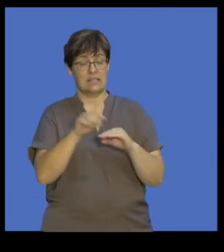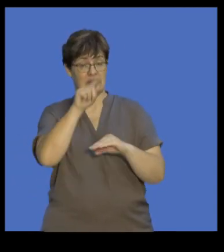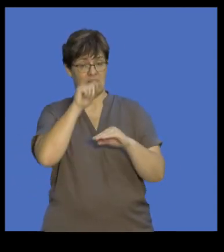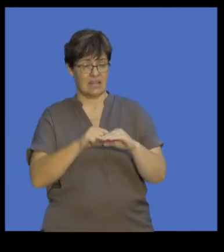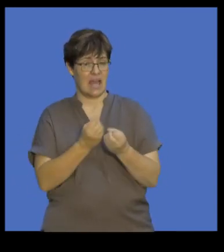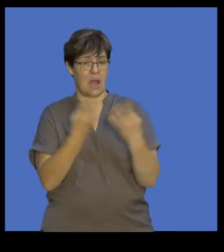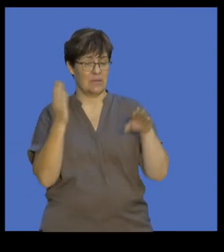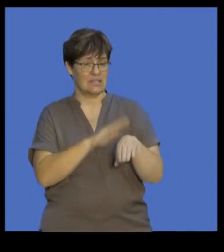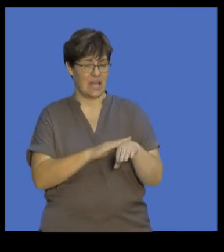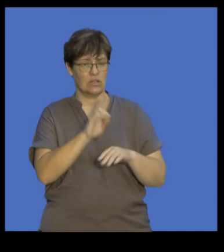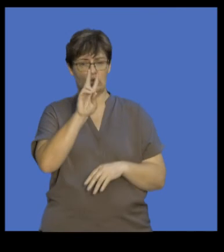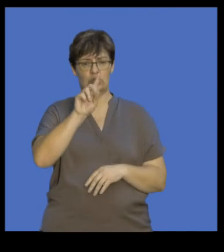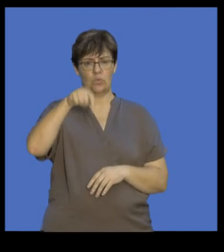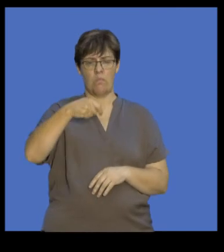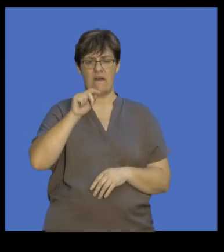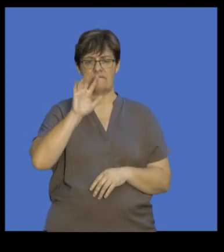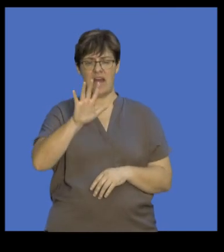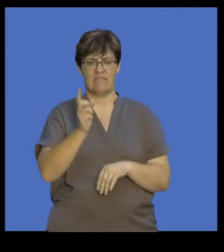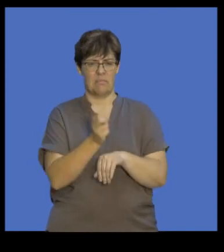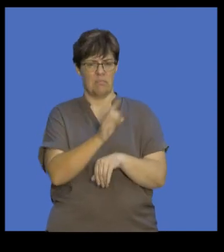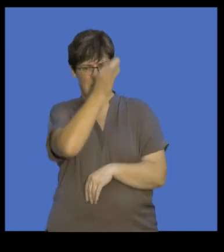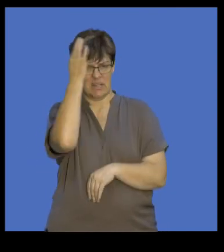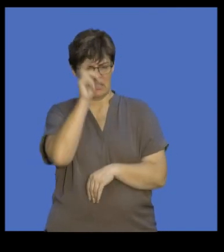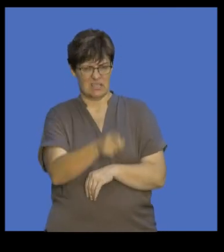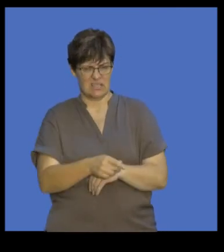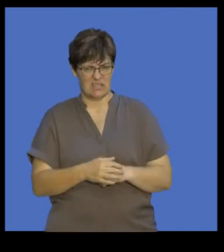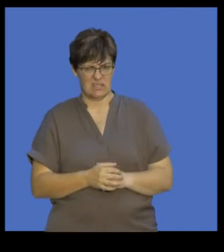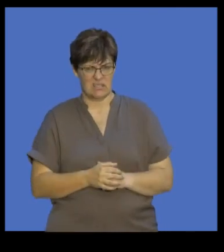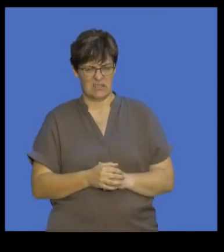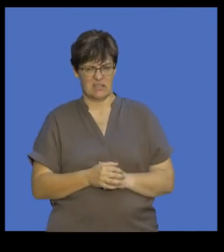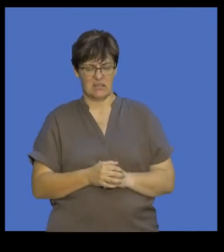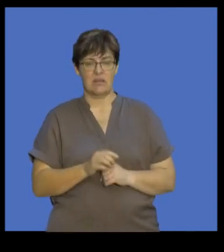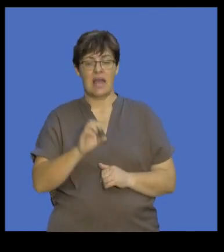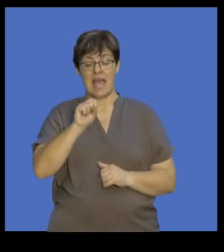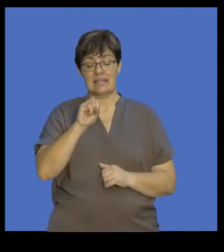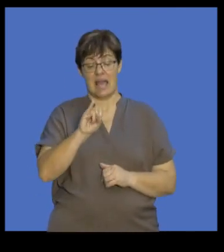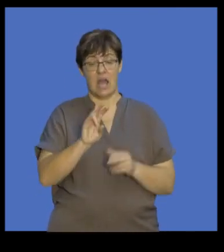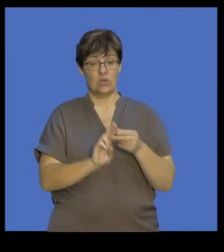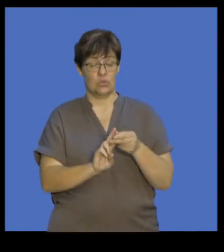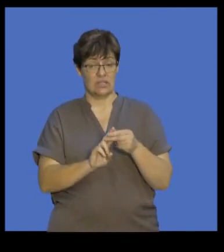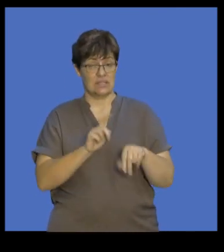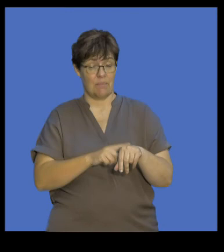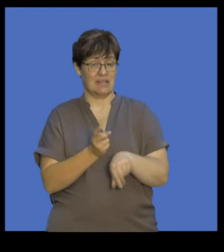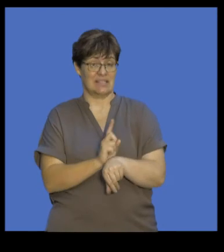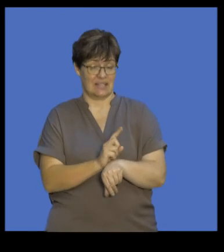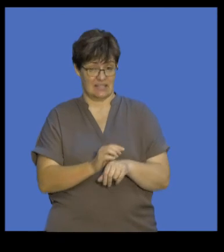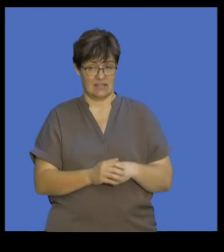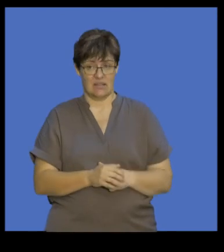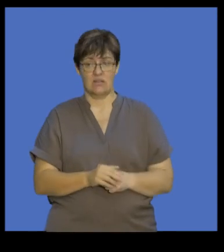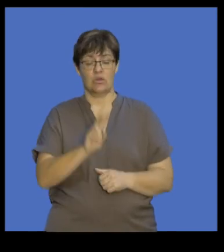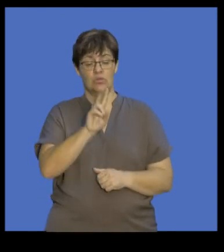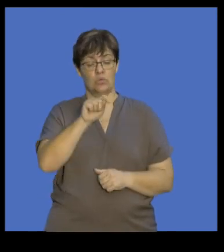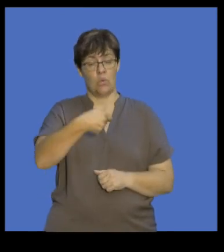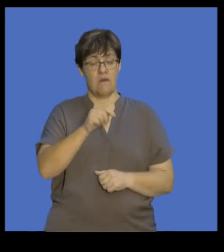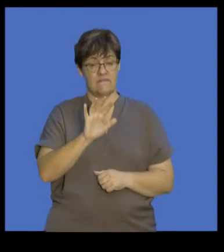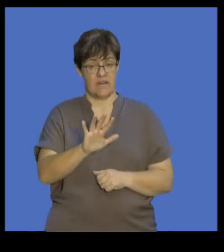coulombs, right? Divided by how much time is 2.5 minutes? okay, remember the SI unit of time